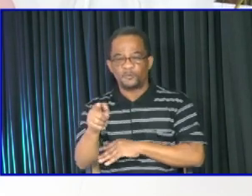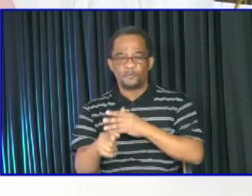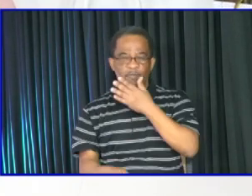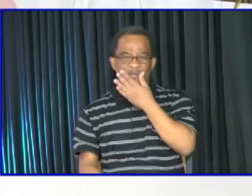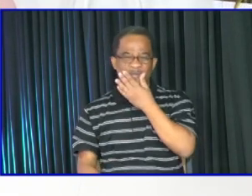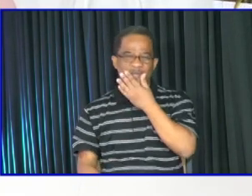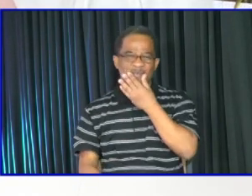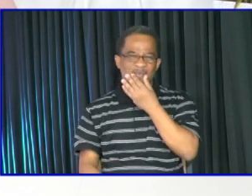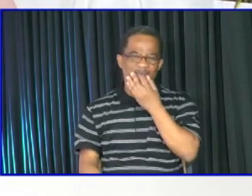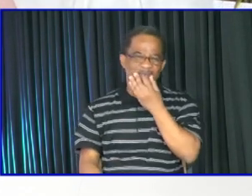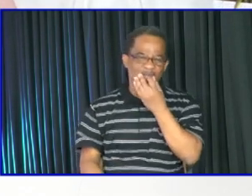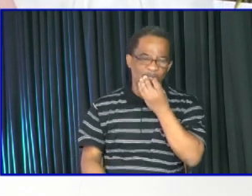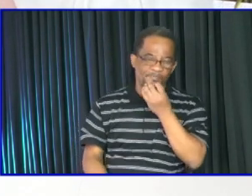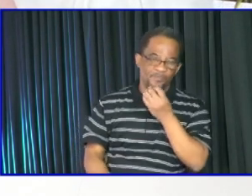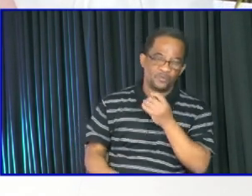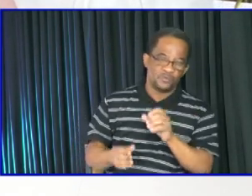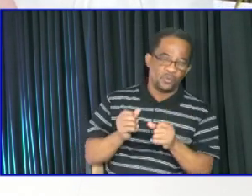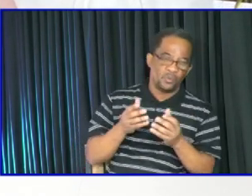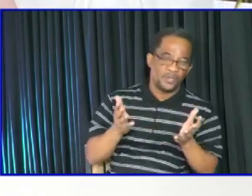It was after he did this